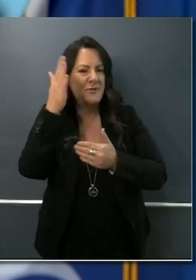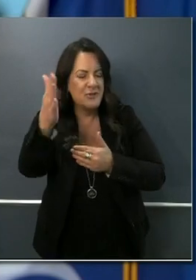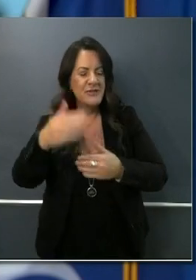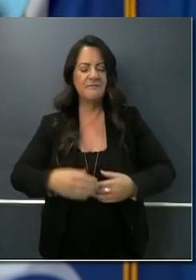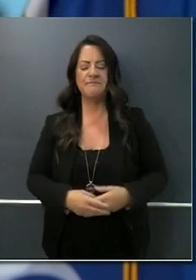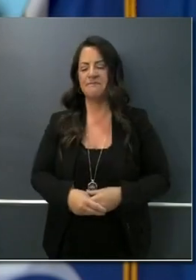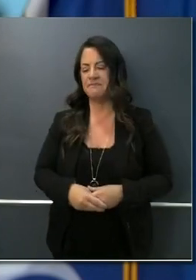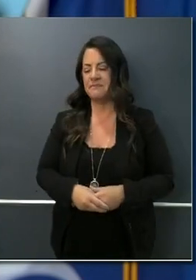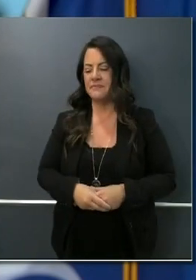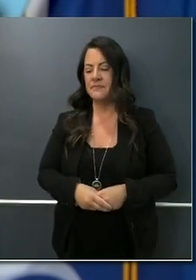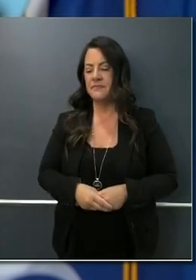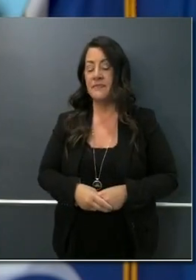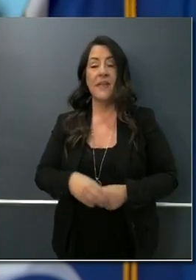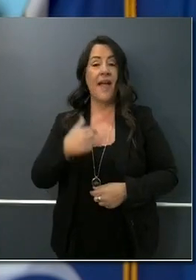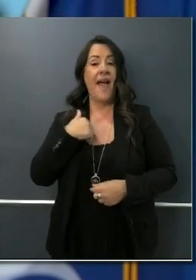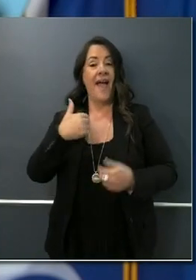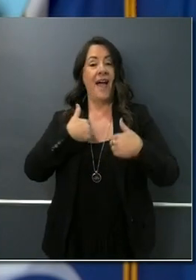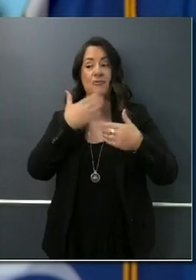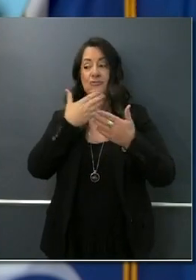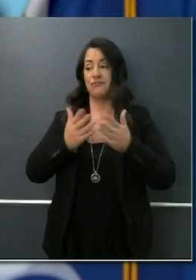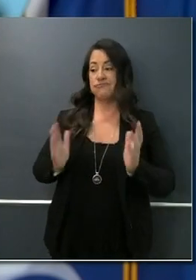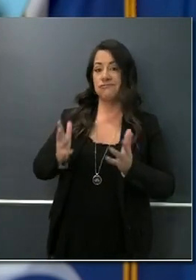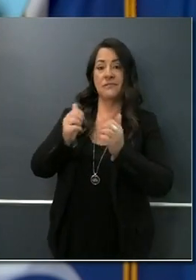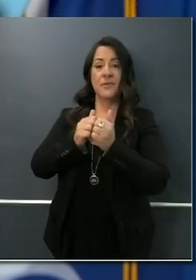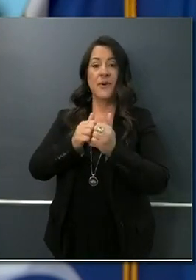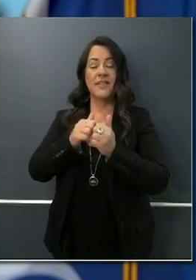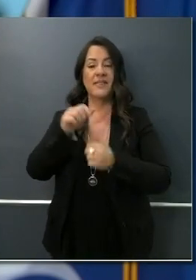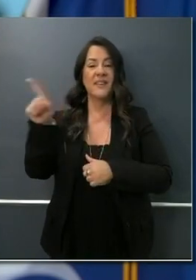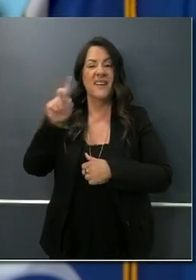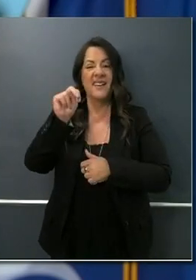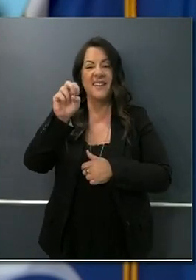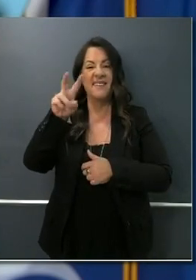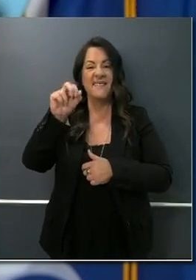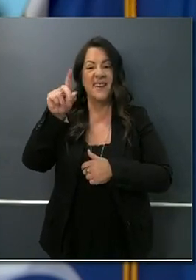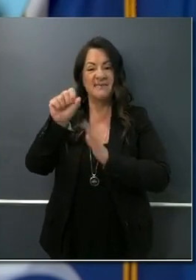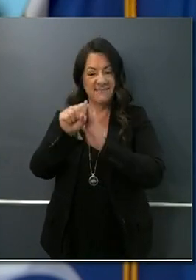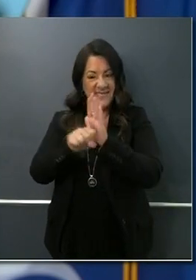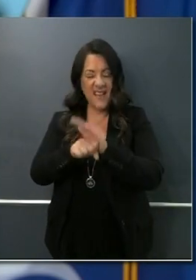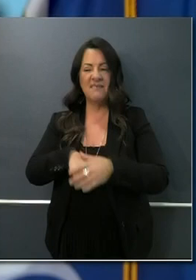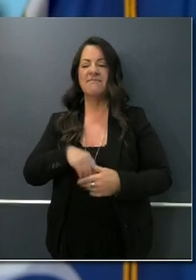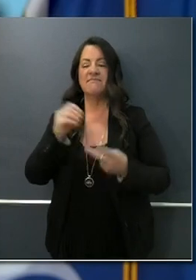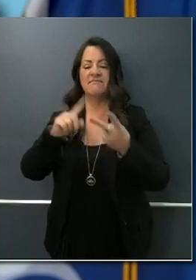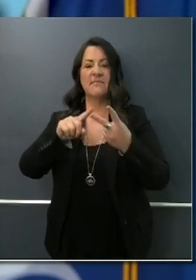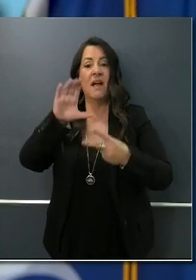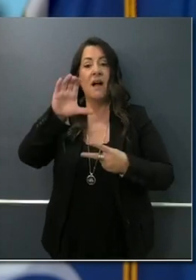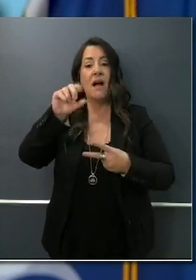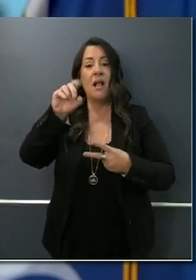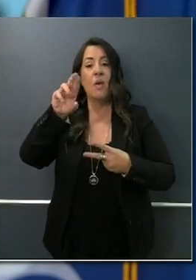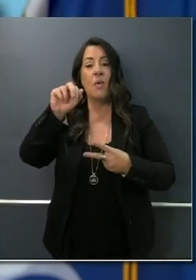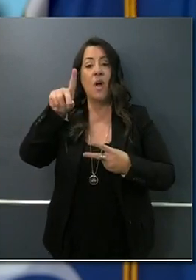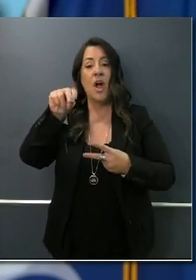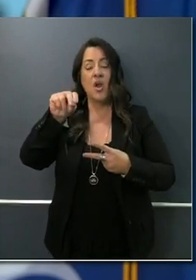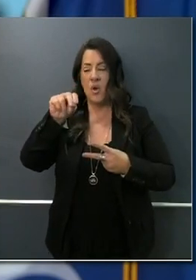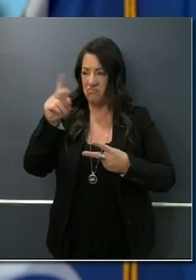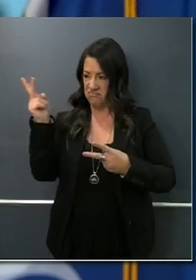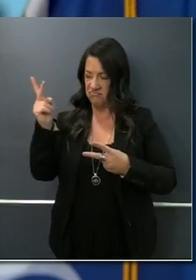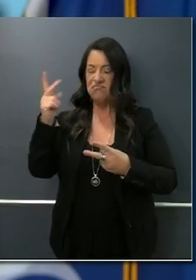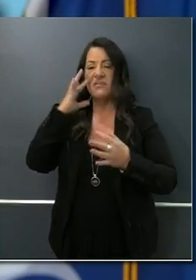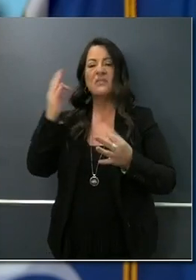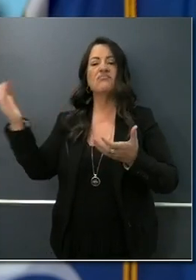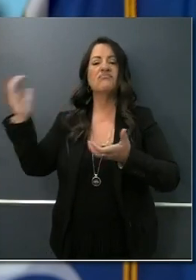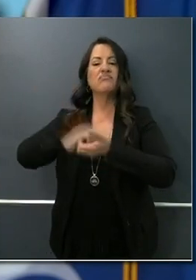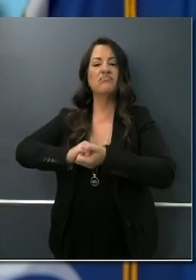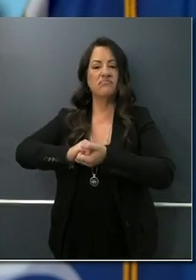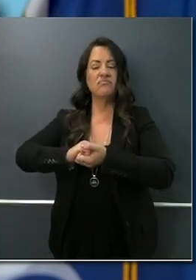conversations with state of Nevada and the state of Colorado over the last week. And those 2 states have joined our Western